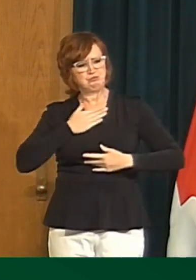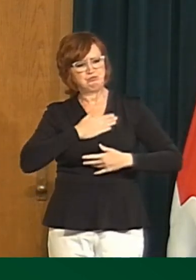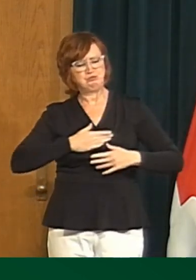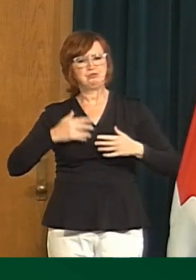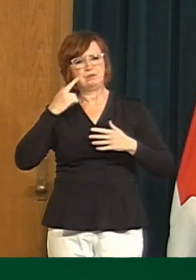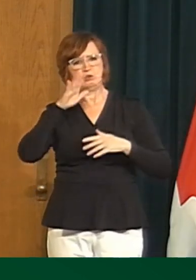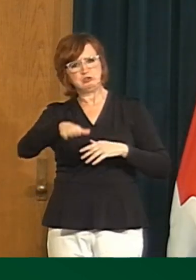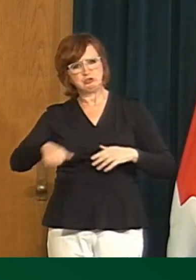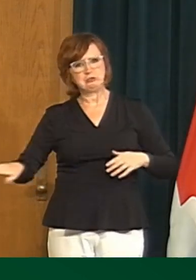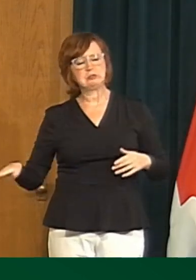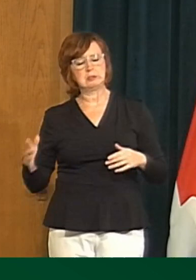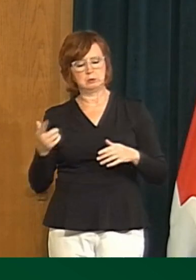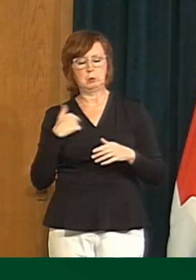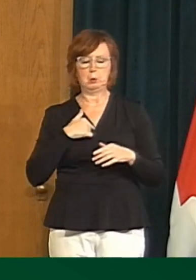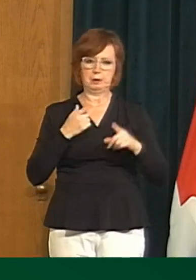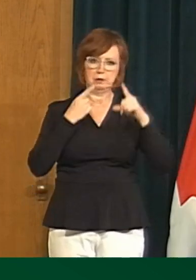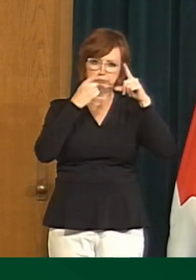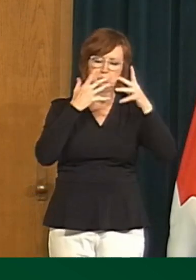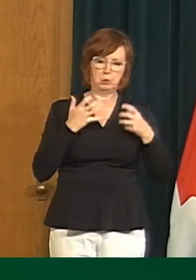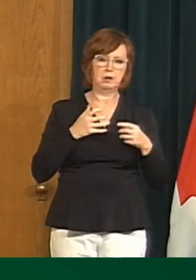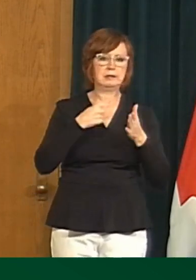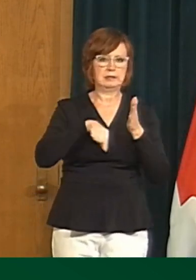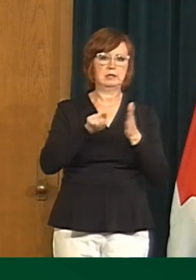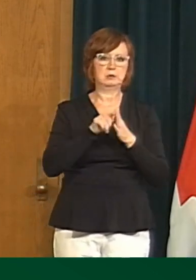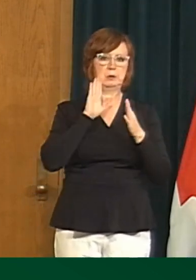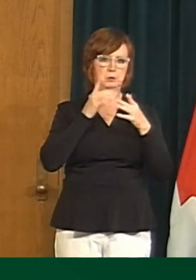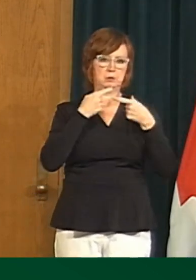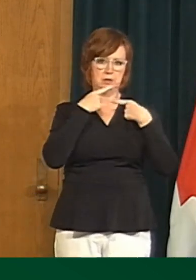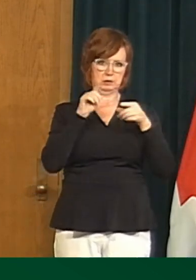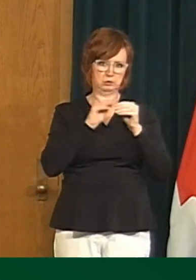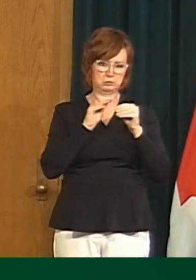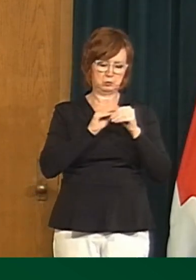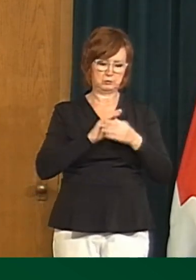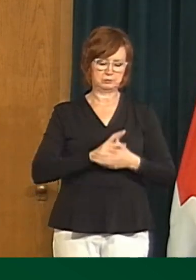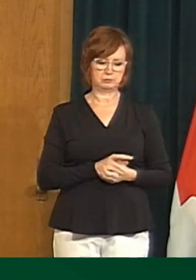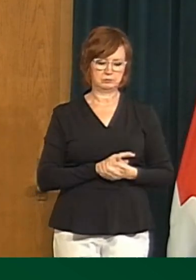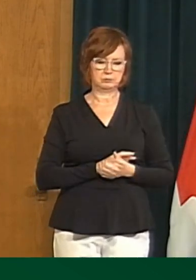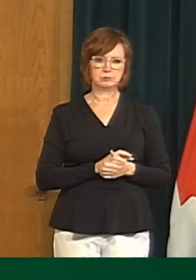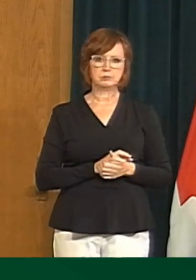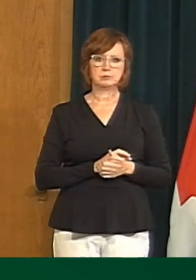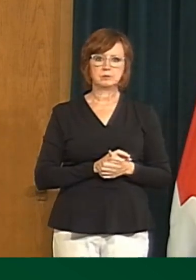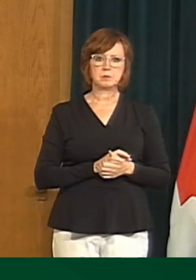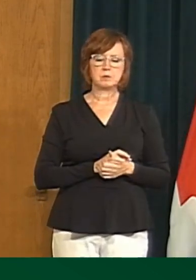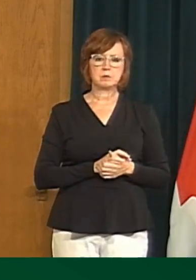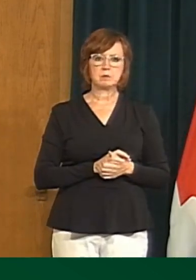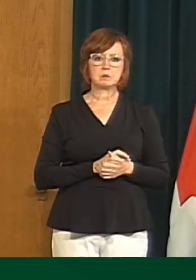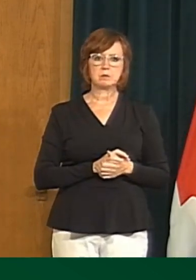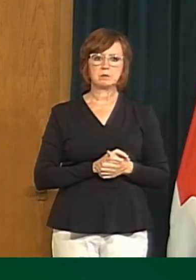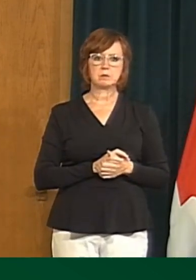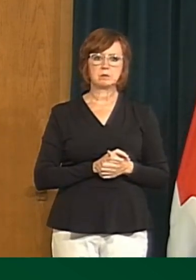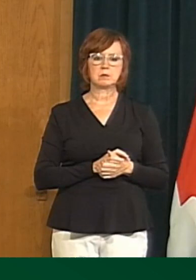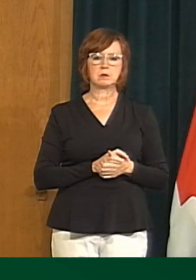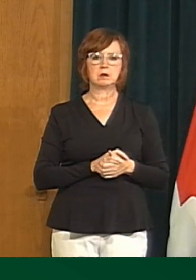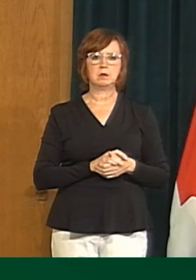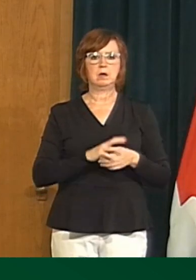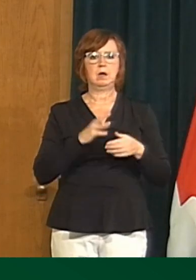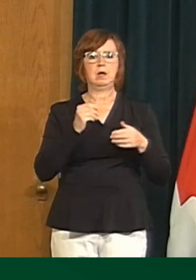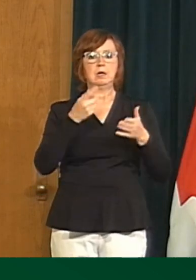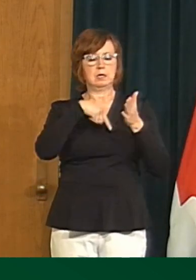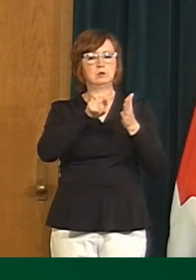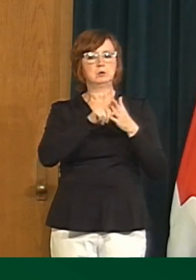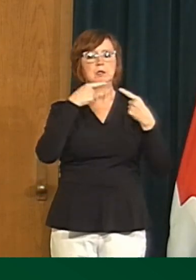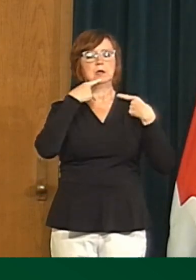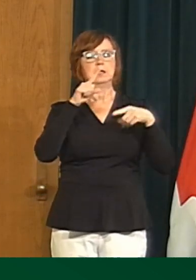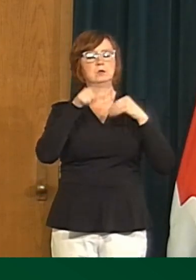than later, as well as, and we'll have more to say on that next week, as well as some more direction with respect to the school year and a number of